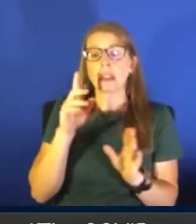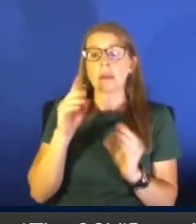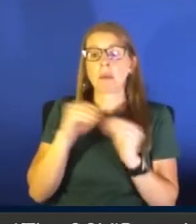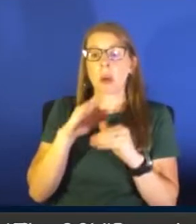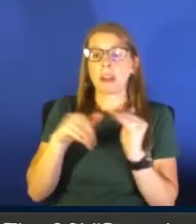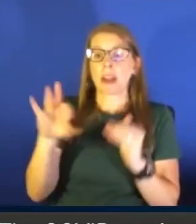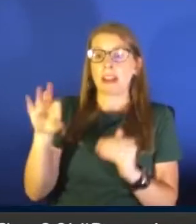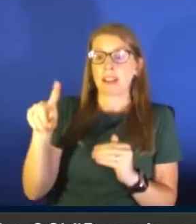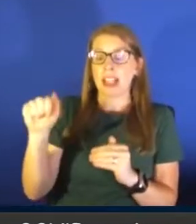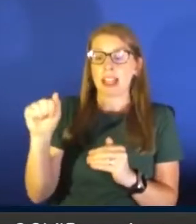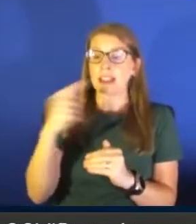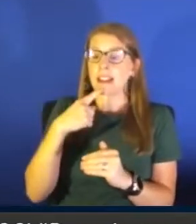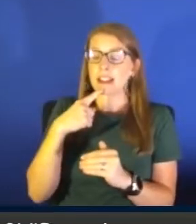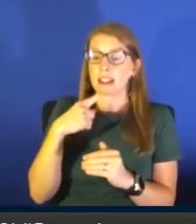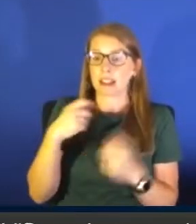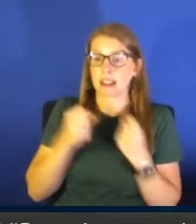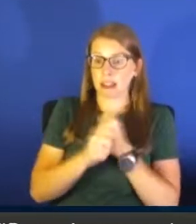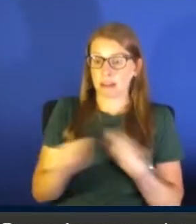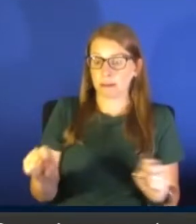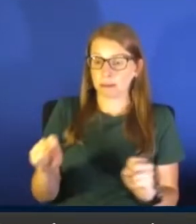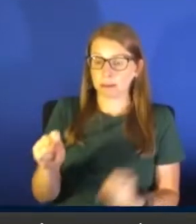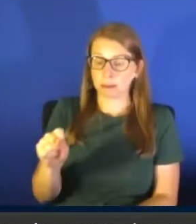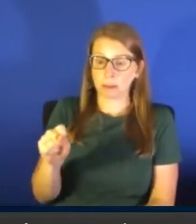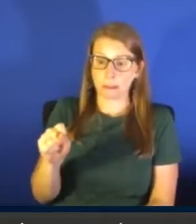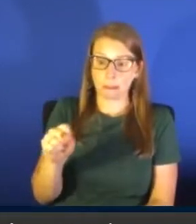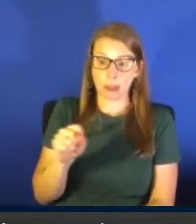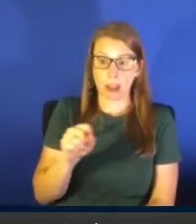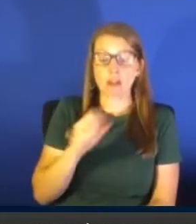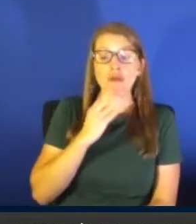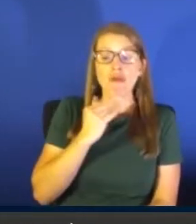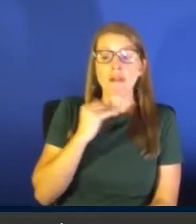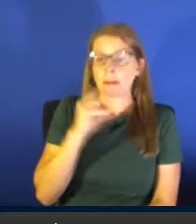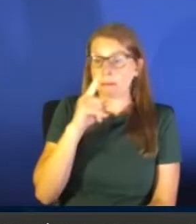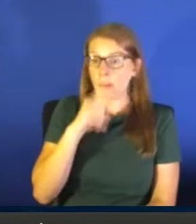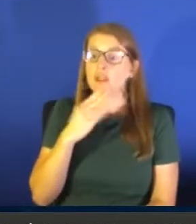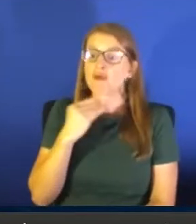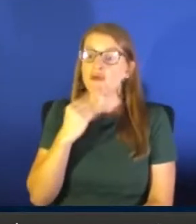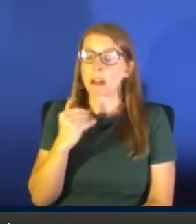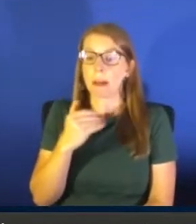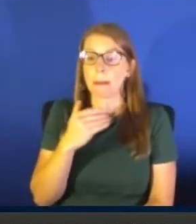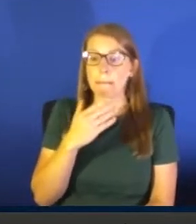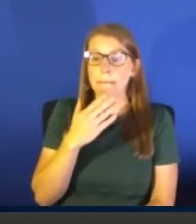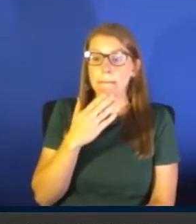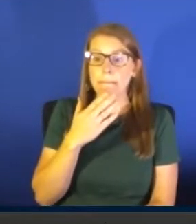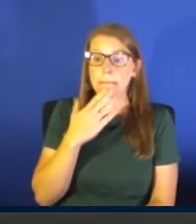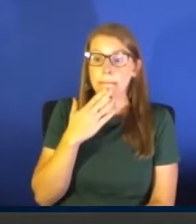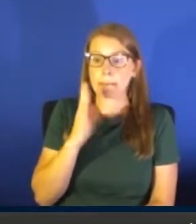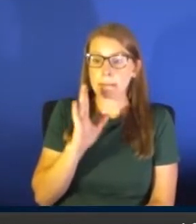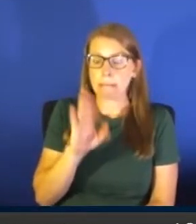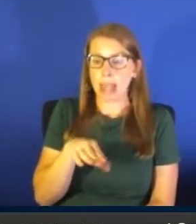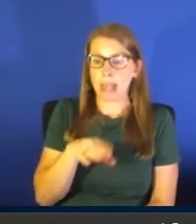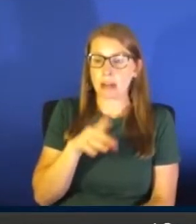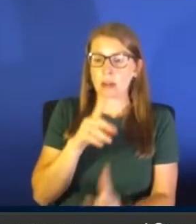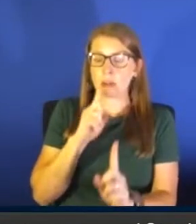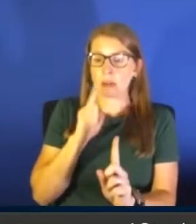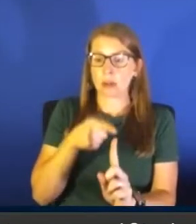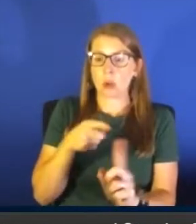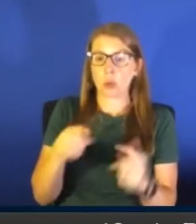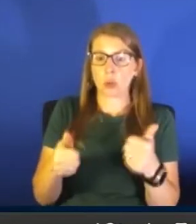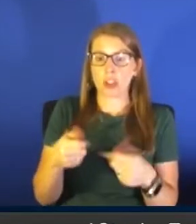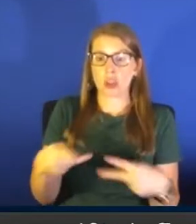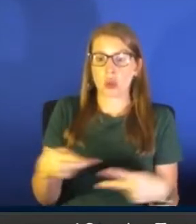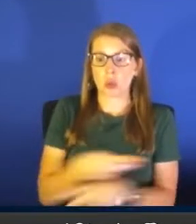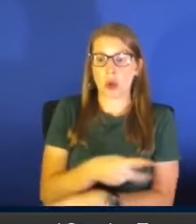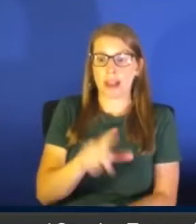Dane says that both sugar and artificial sweeteners sound bad to eat. And bottom line, which is worse on the liver? And more